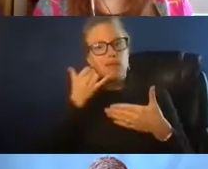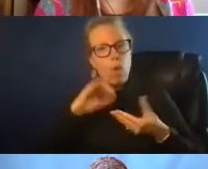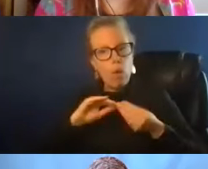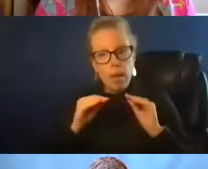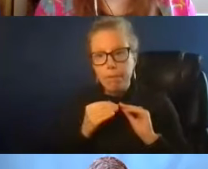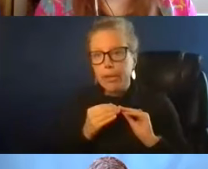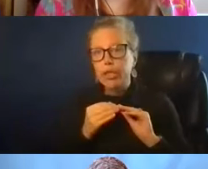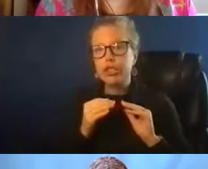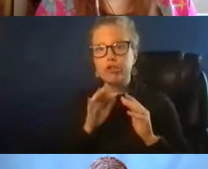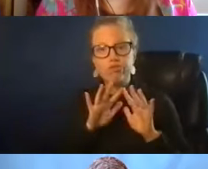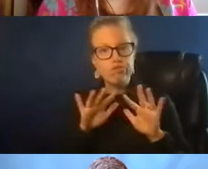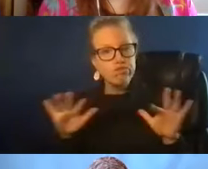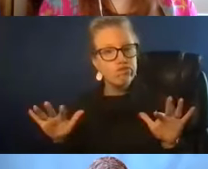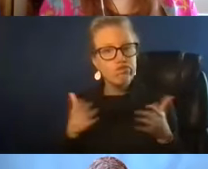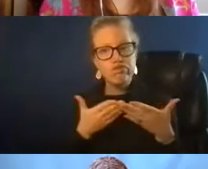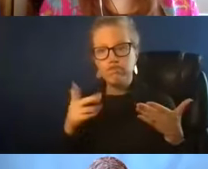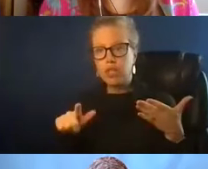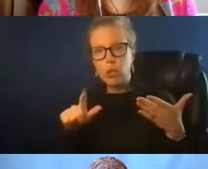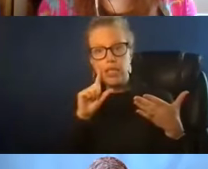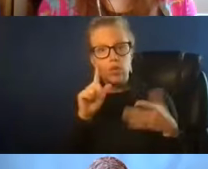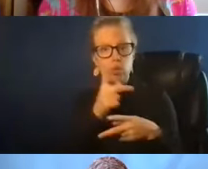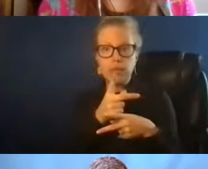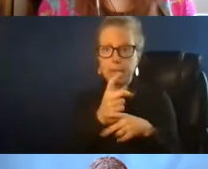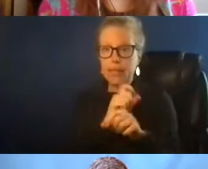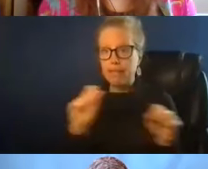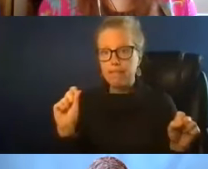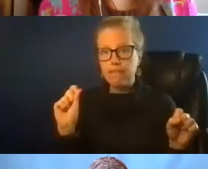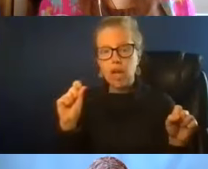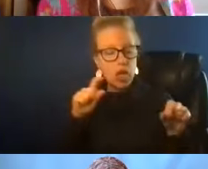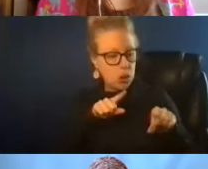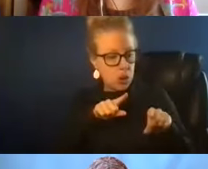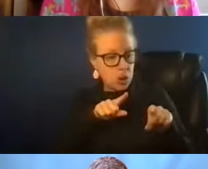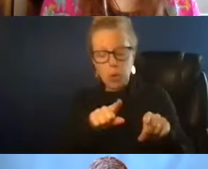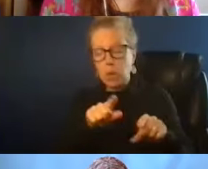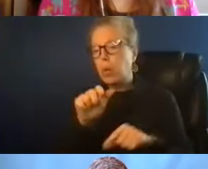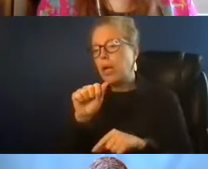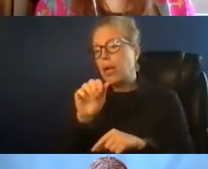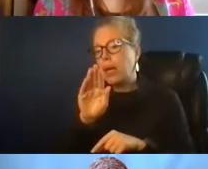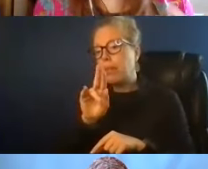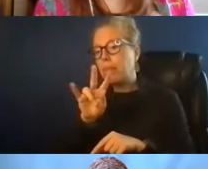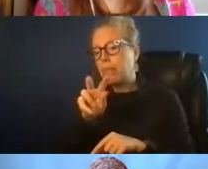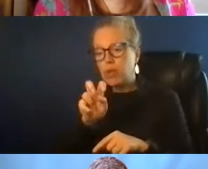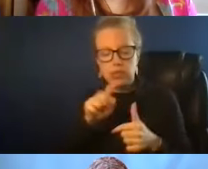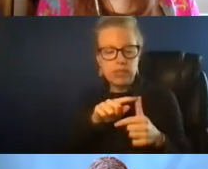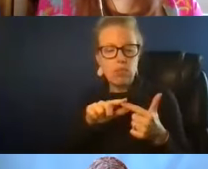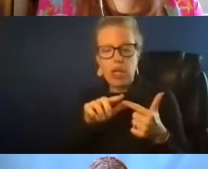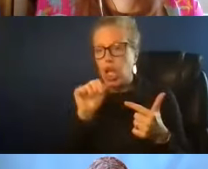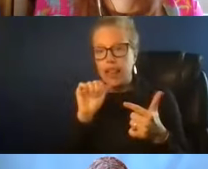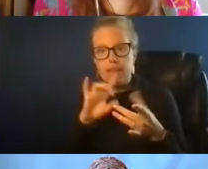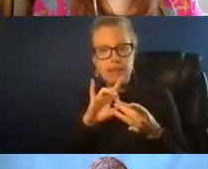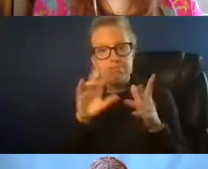and other stuff you need to stay safe while you're going through abuse, while you're leaving a relationship or while you're